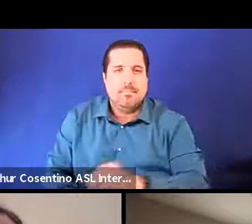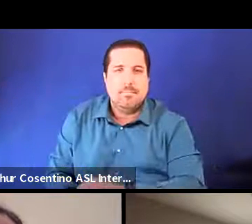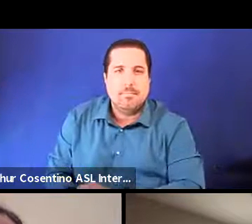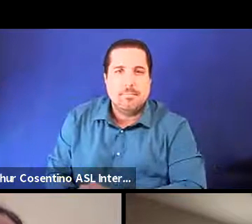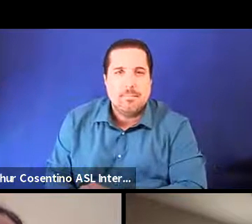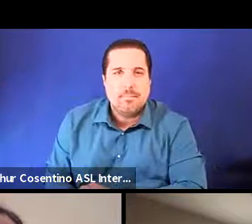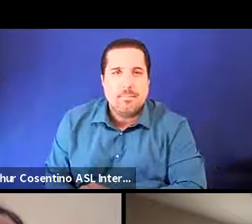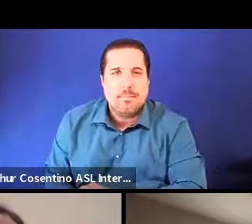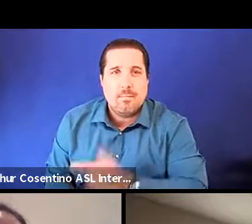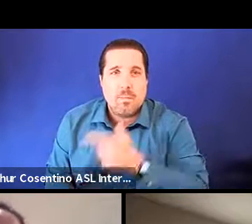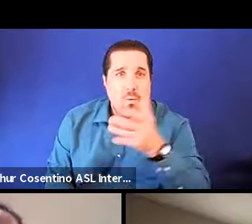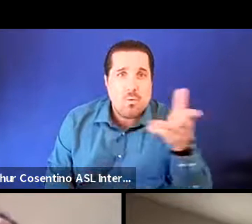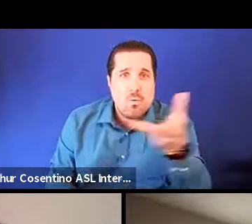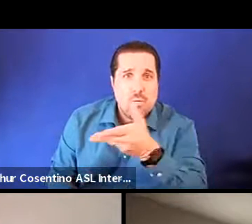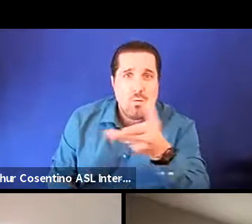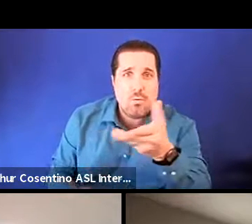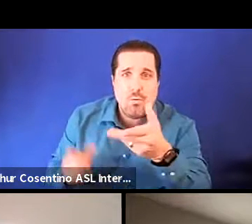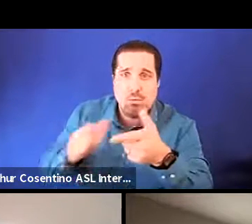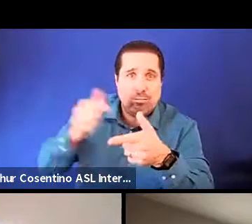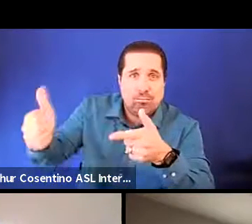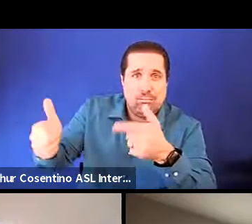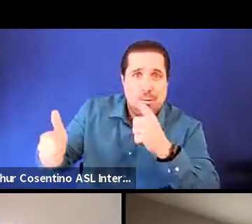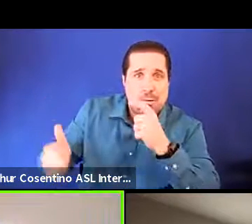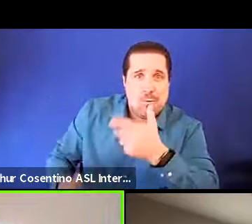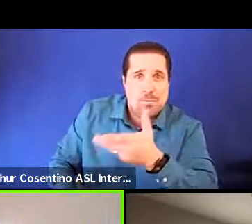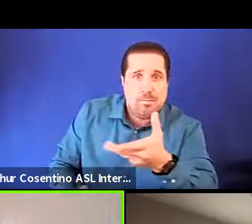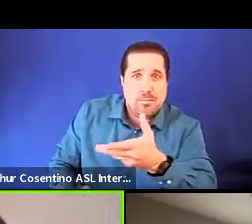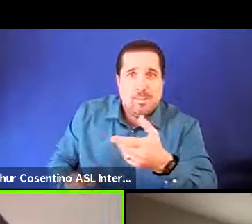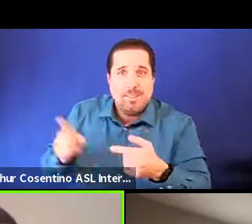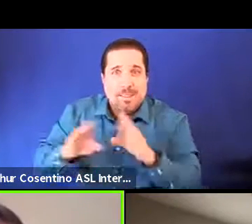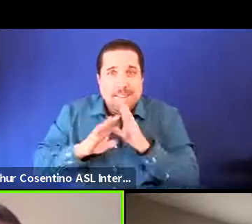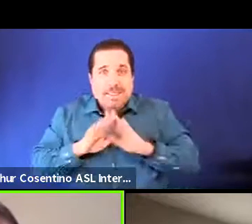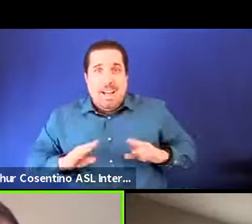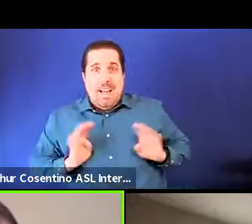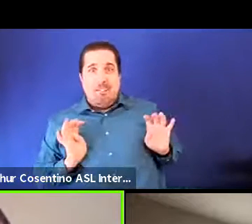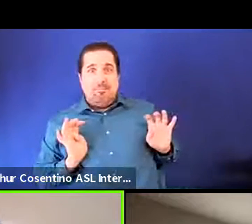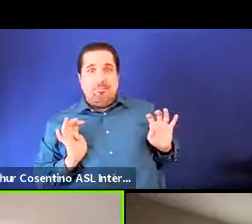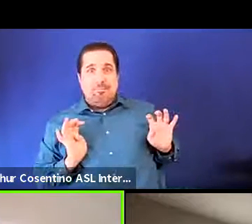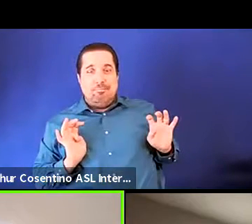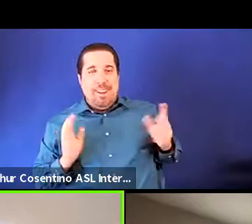Does anybody want to go? Yeah, go. The silence.